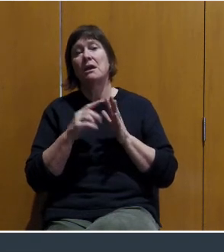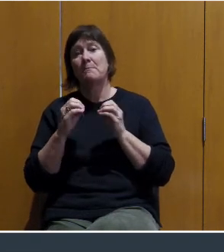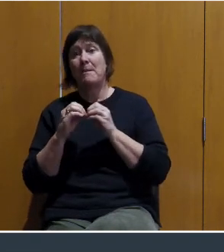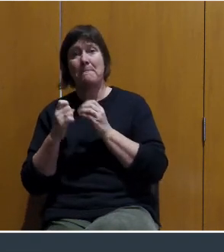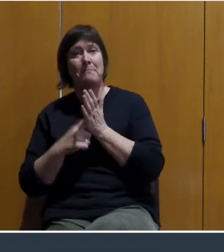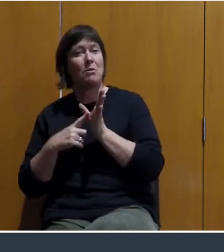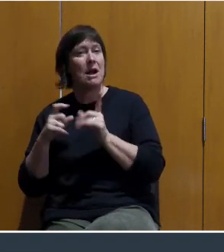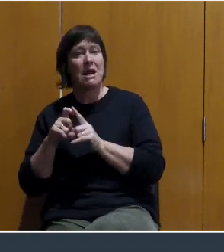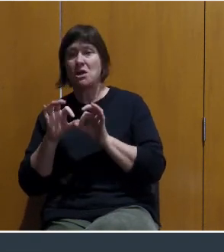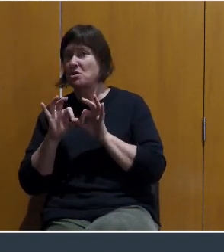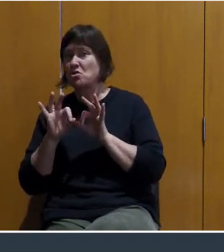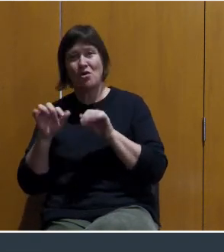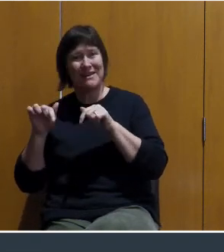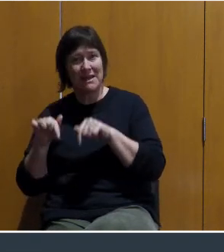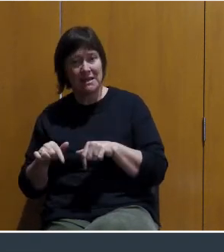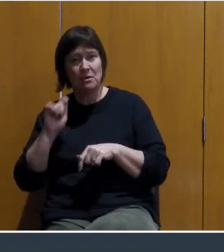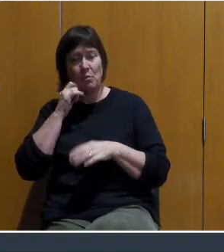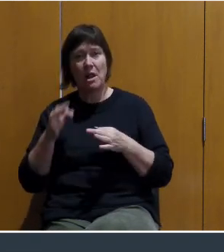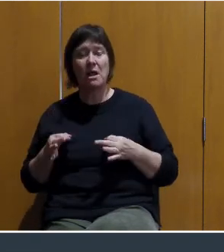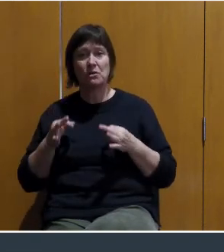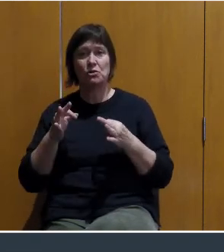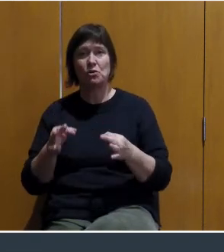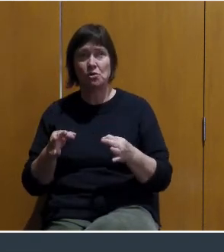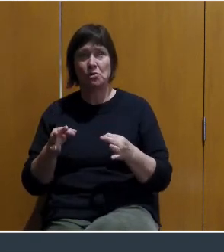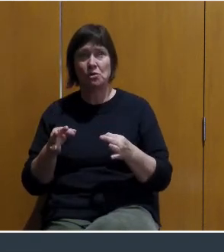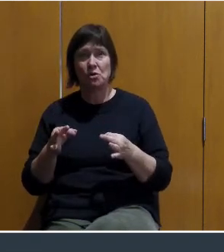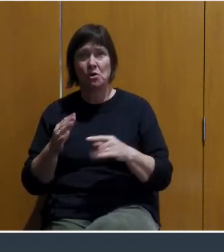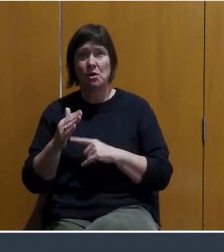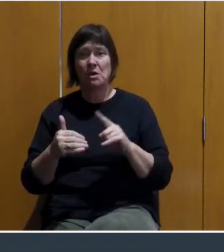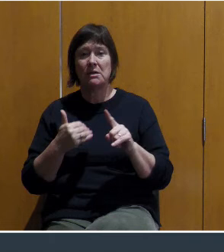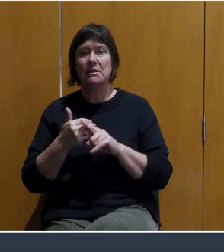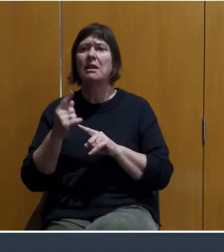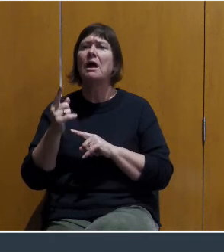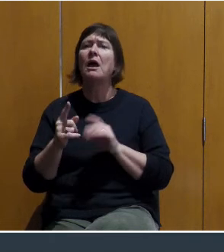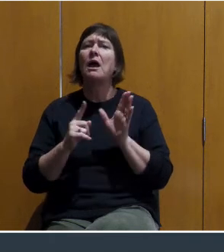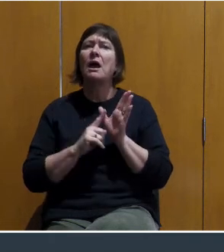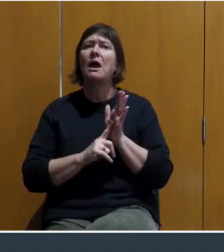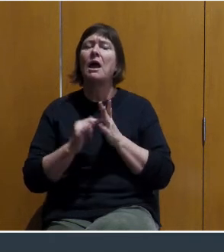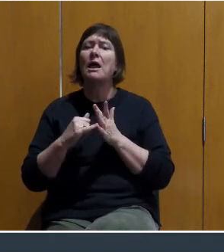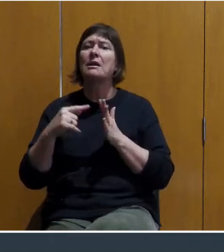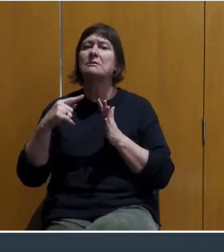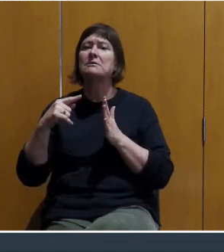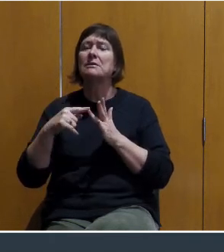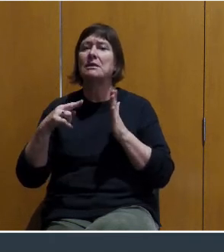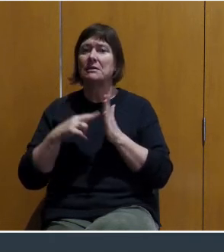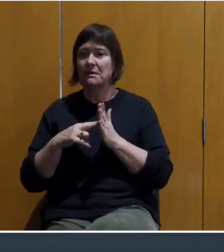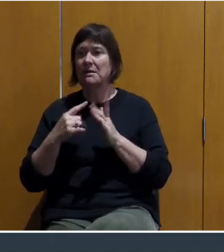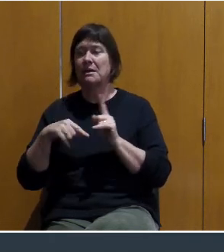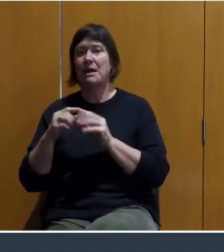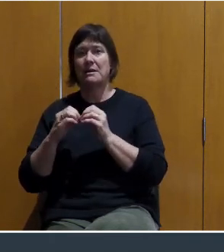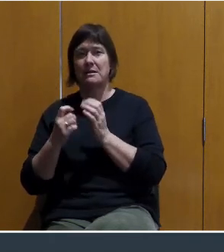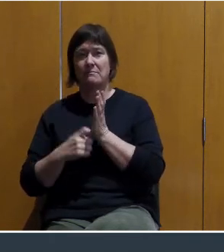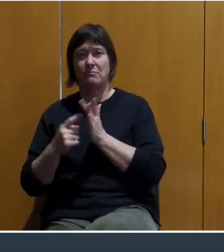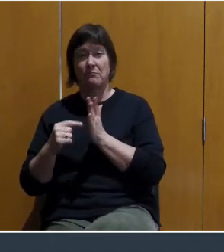Brad here, so we will adjourn until, and I think Alison and Brittany, our last 2 submitters, are both online, so